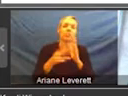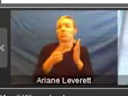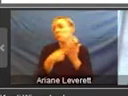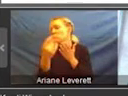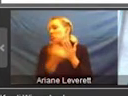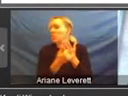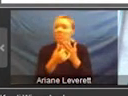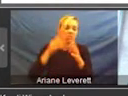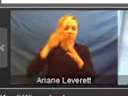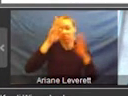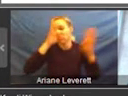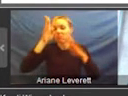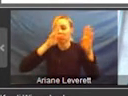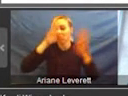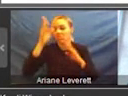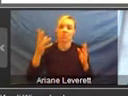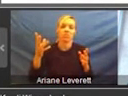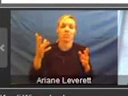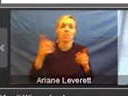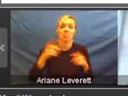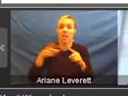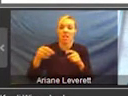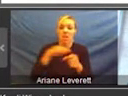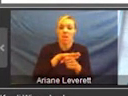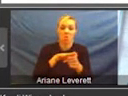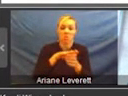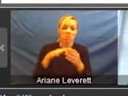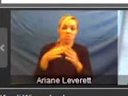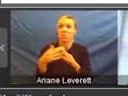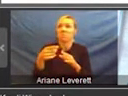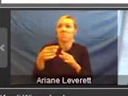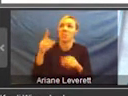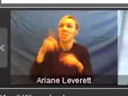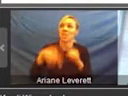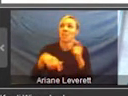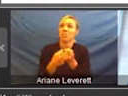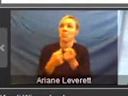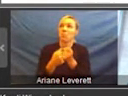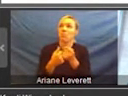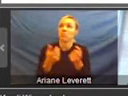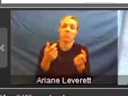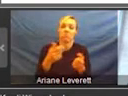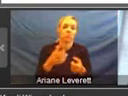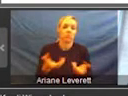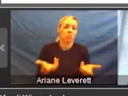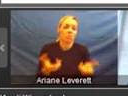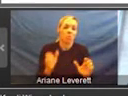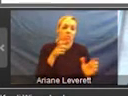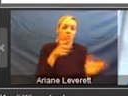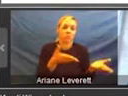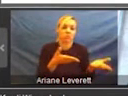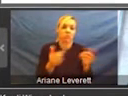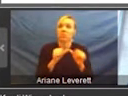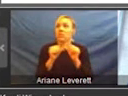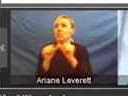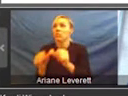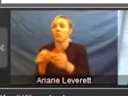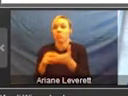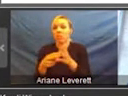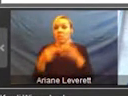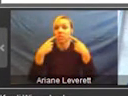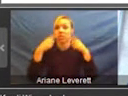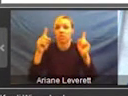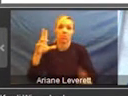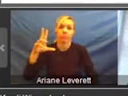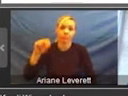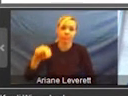carried by the local communities you actually aim to work with, then this will not lead to success. So where